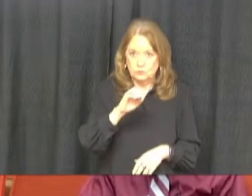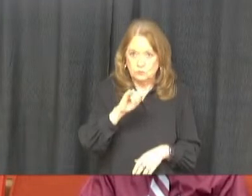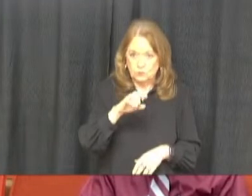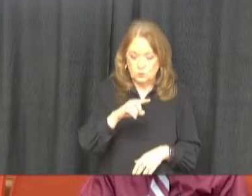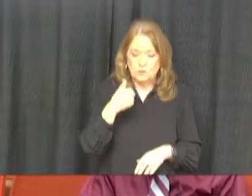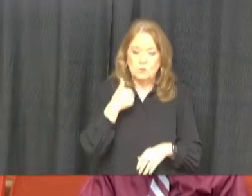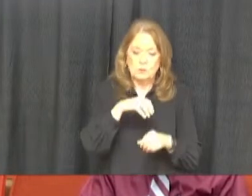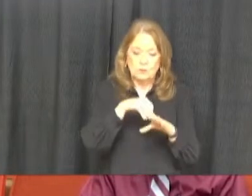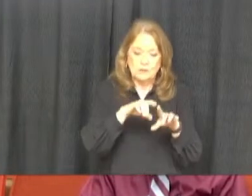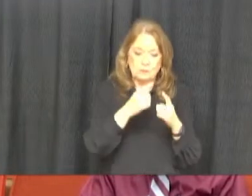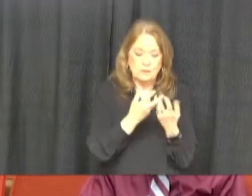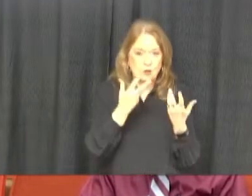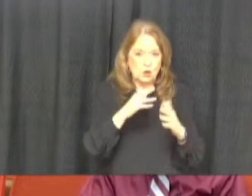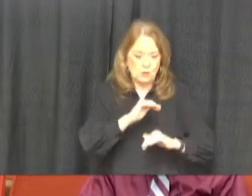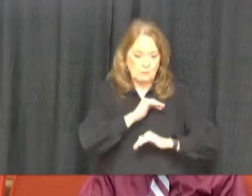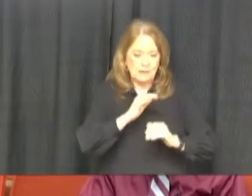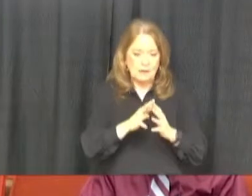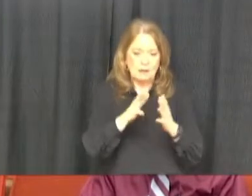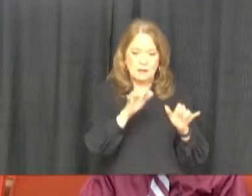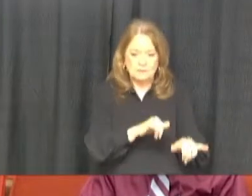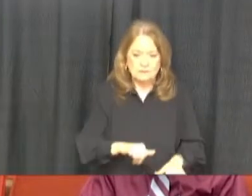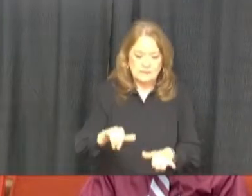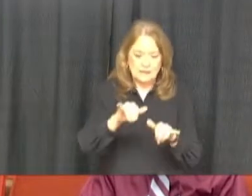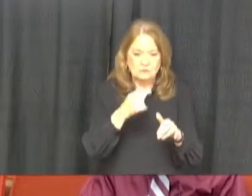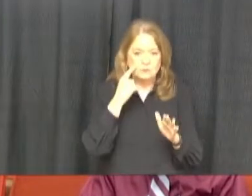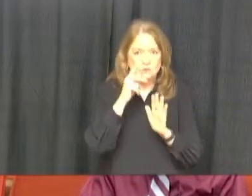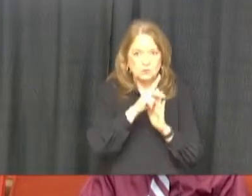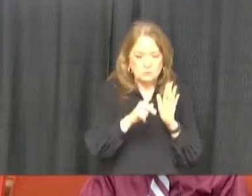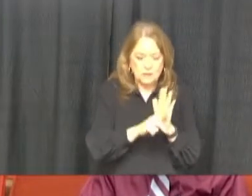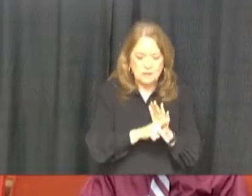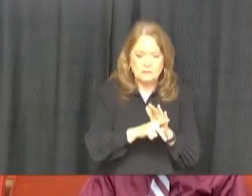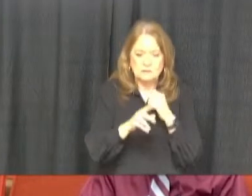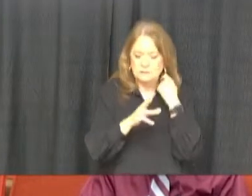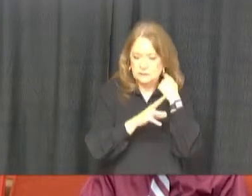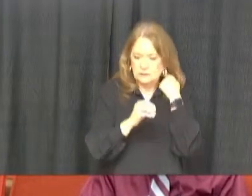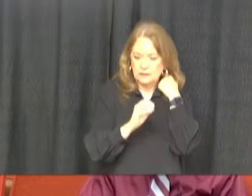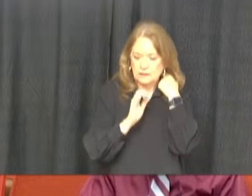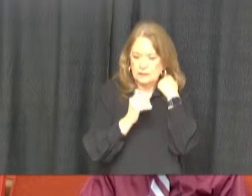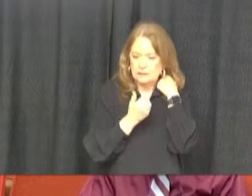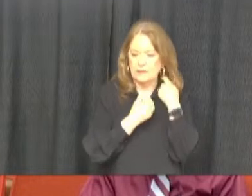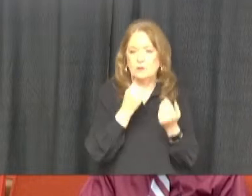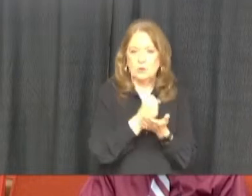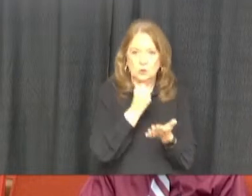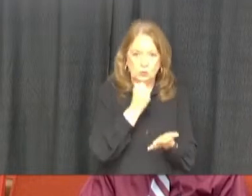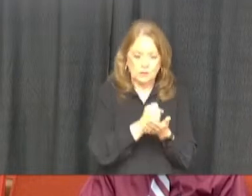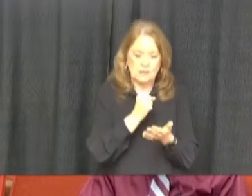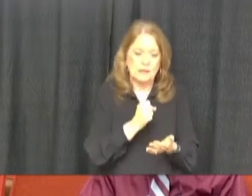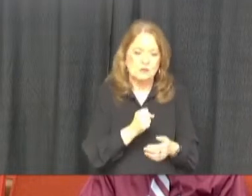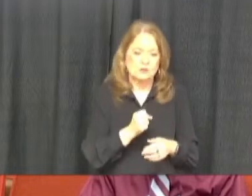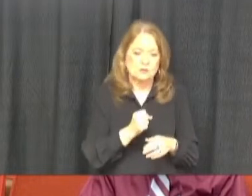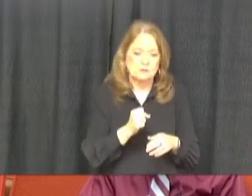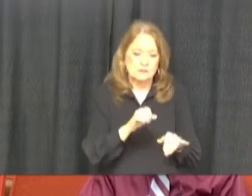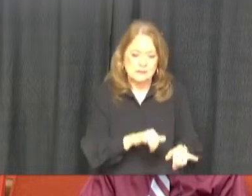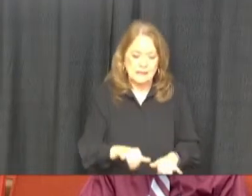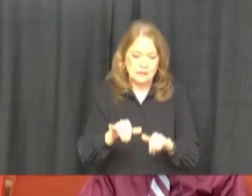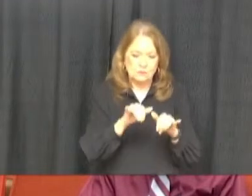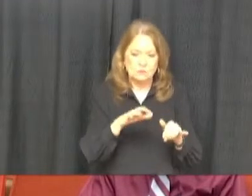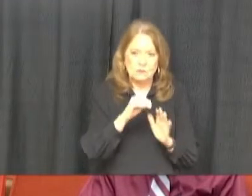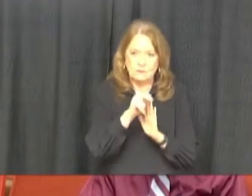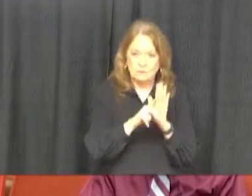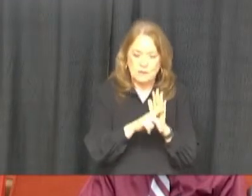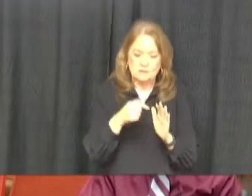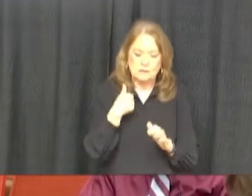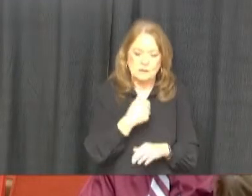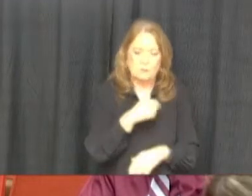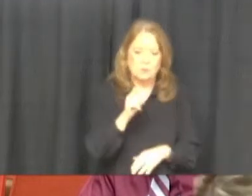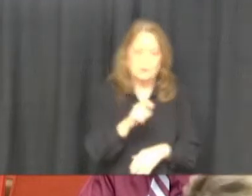had already met a lot of standards as far as policy and our accreditation standards and the policies we meet